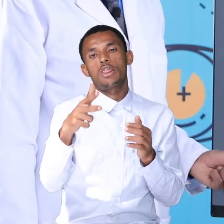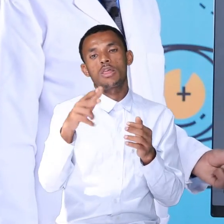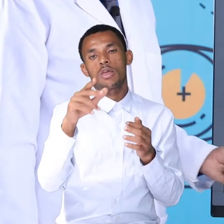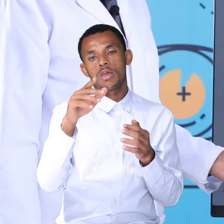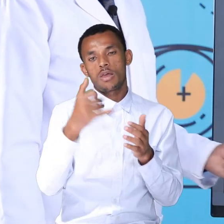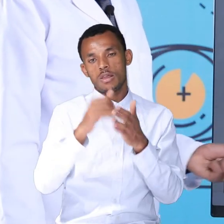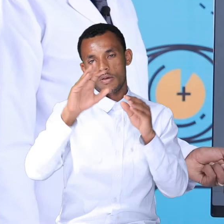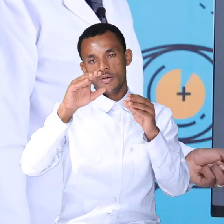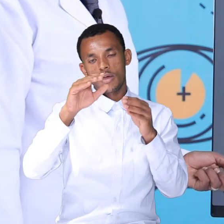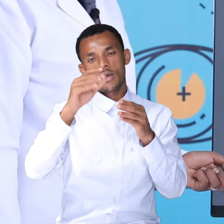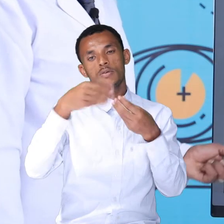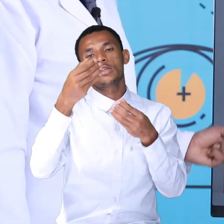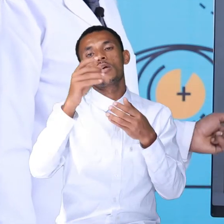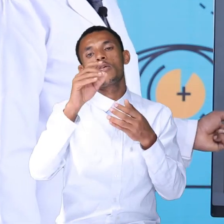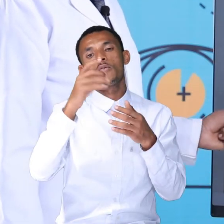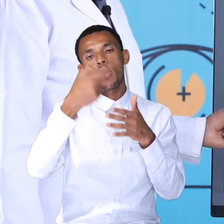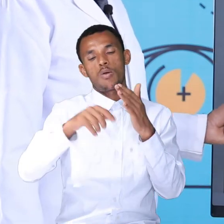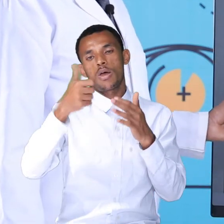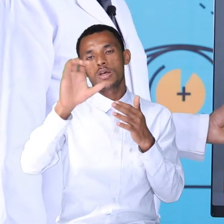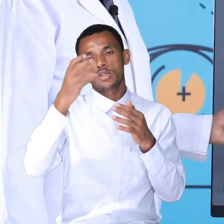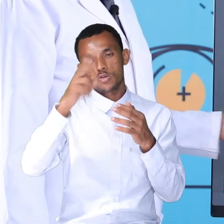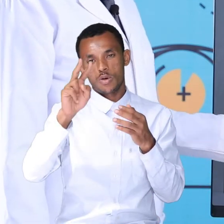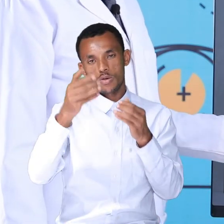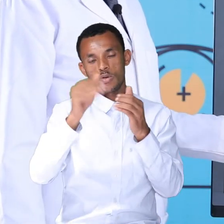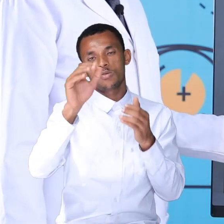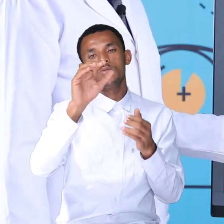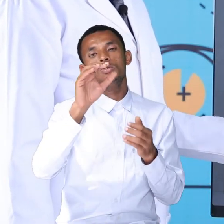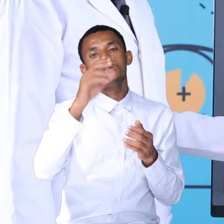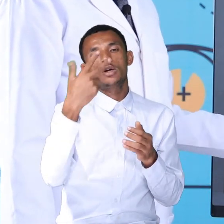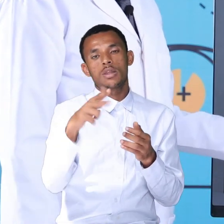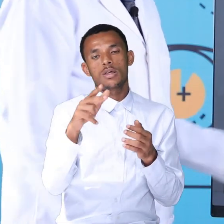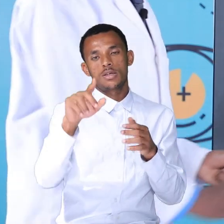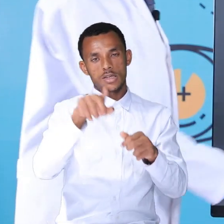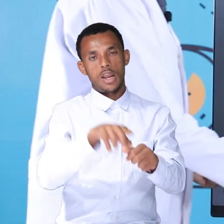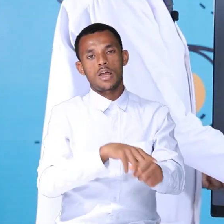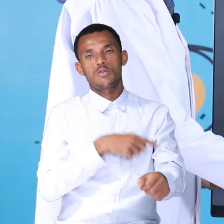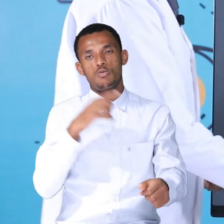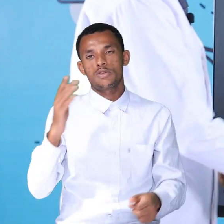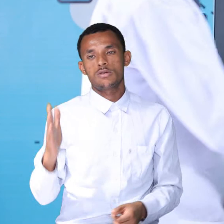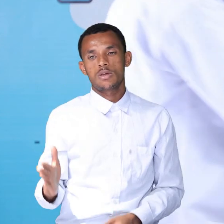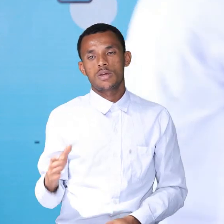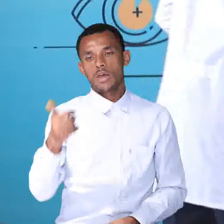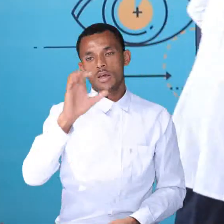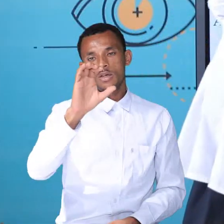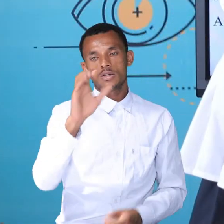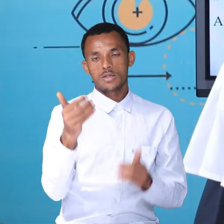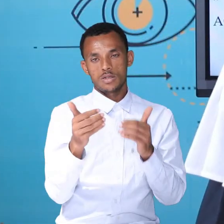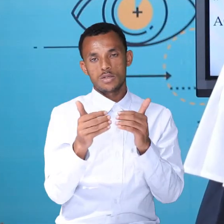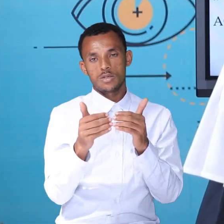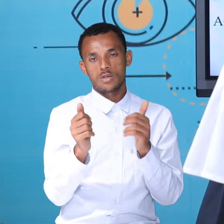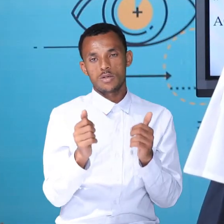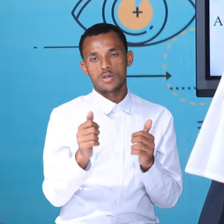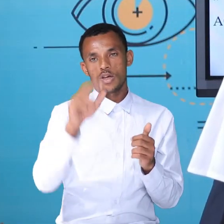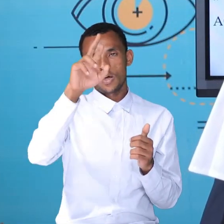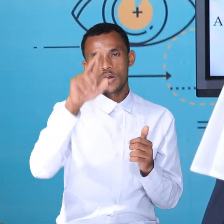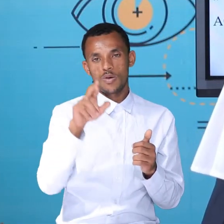13. So this gives a value AC squared is equal to 13, which means the length of the side AC